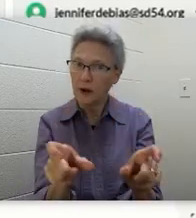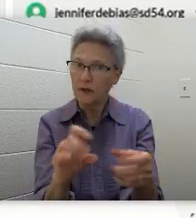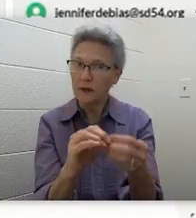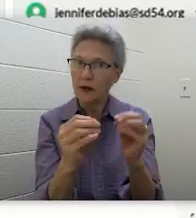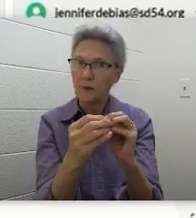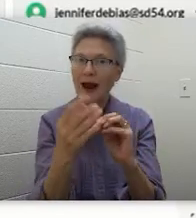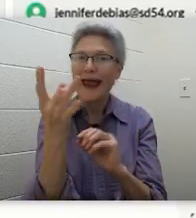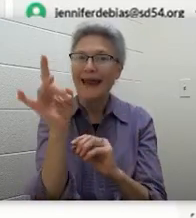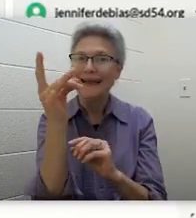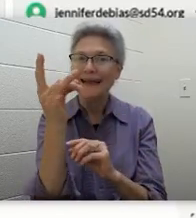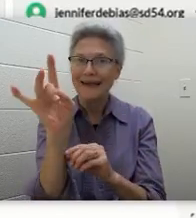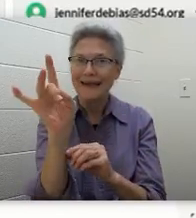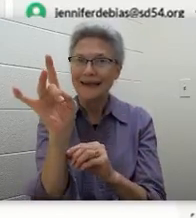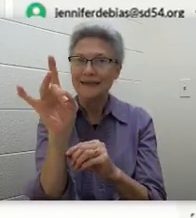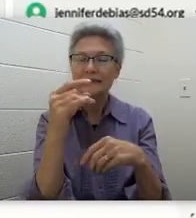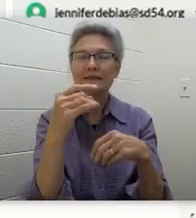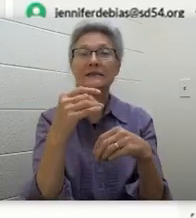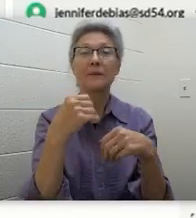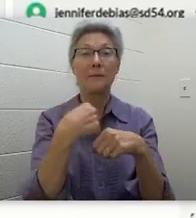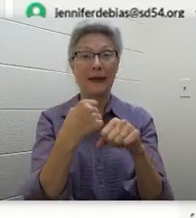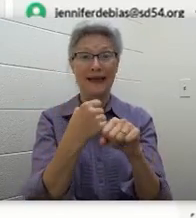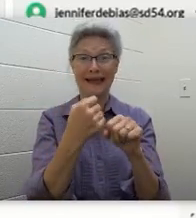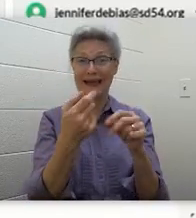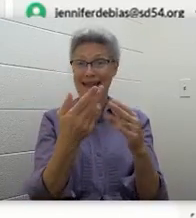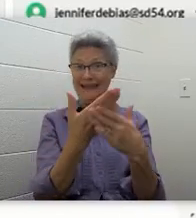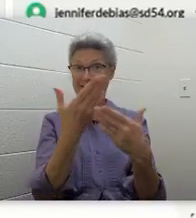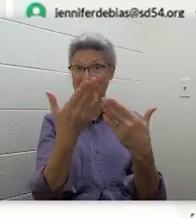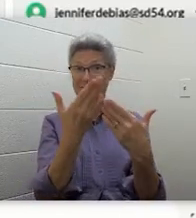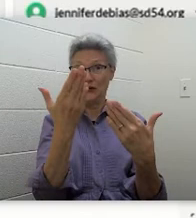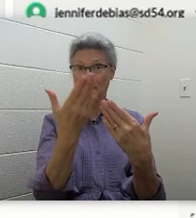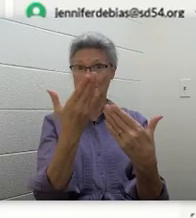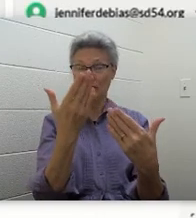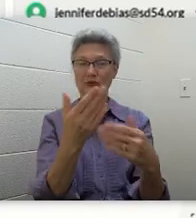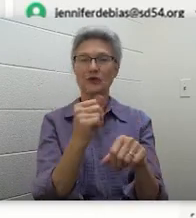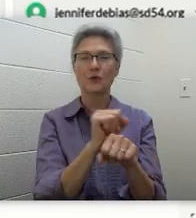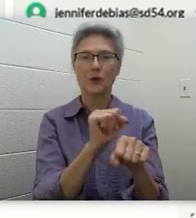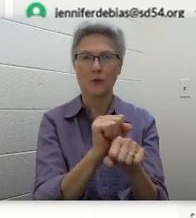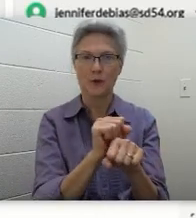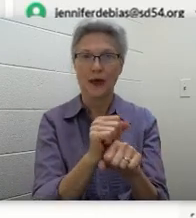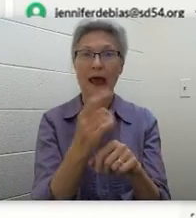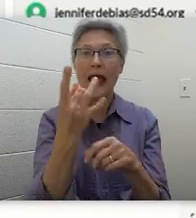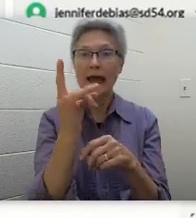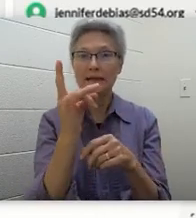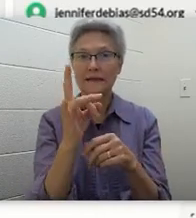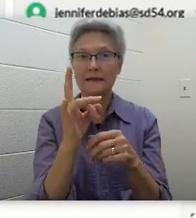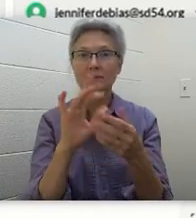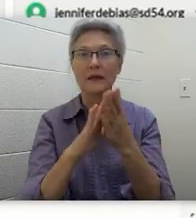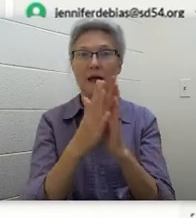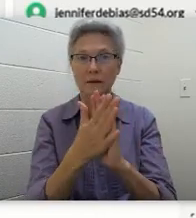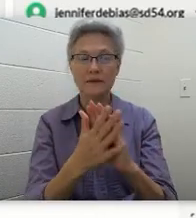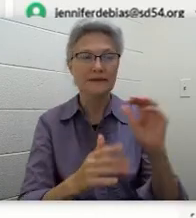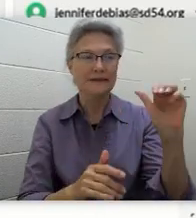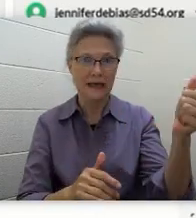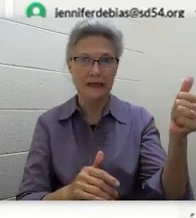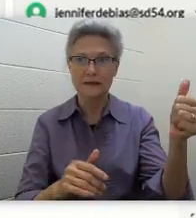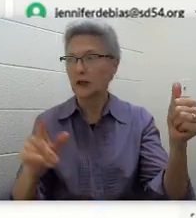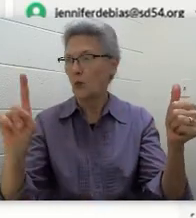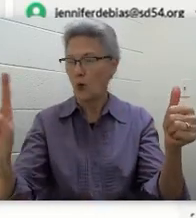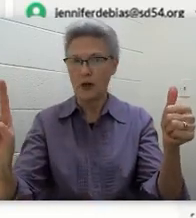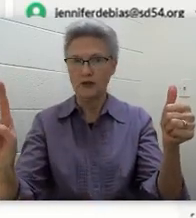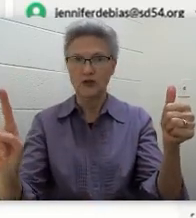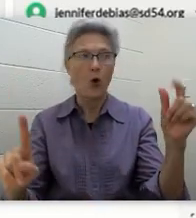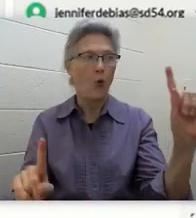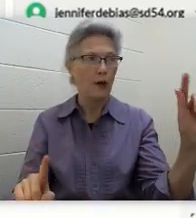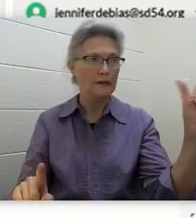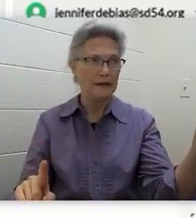number 18 to make it a little bit easier to work with. So here I broke apart 18 into tens and ones. I have